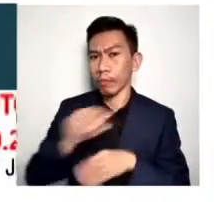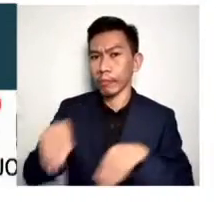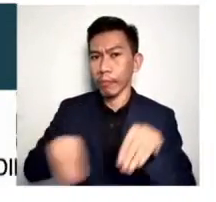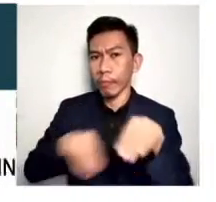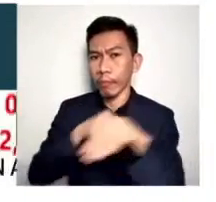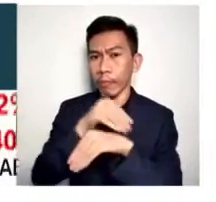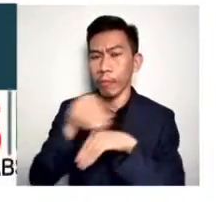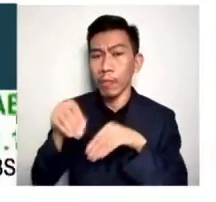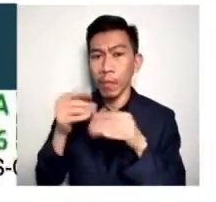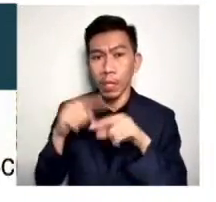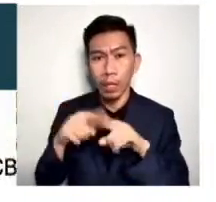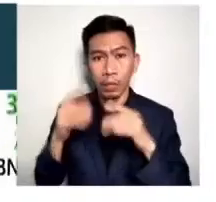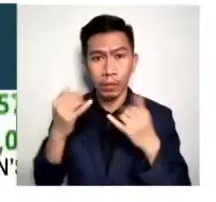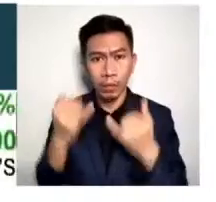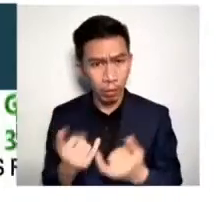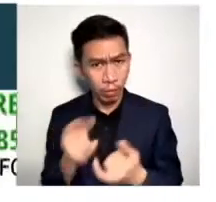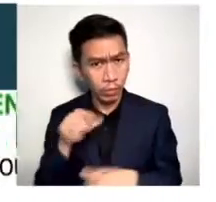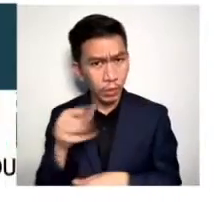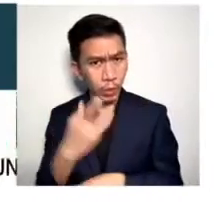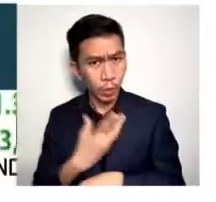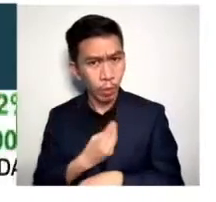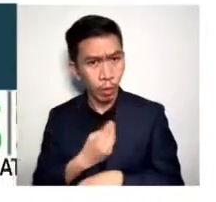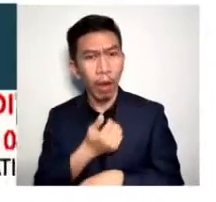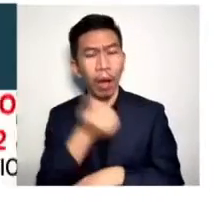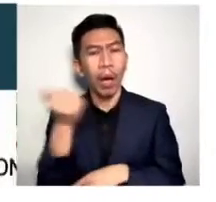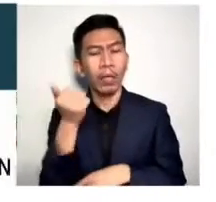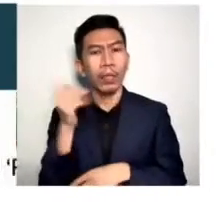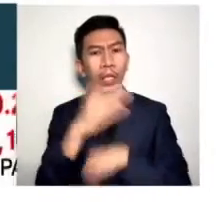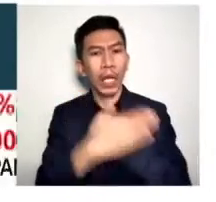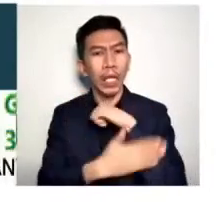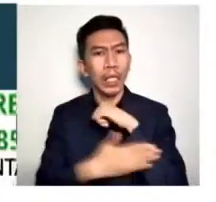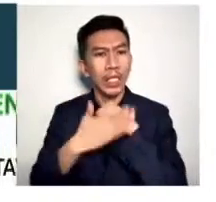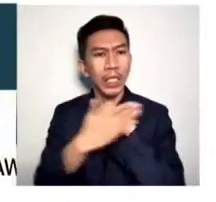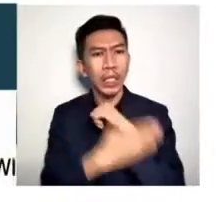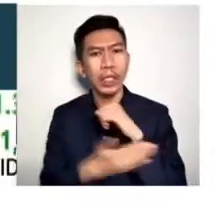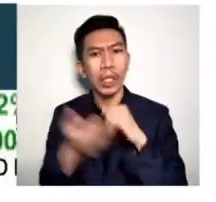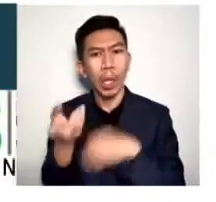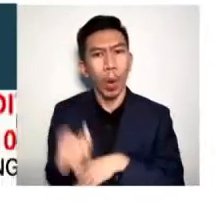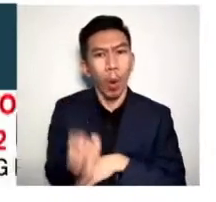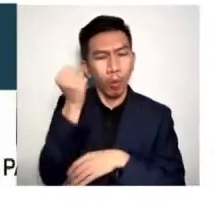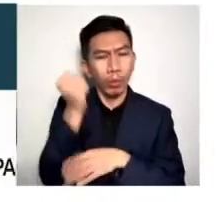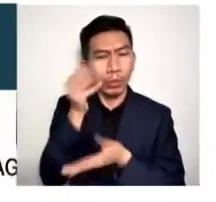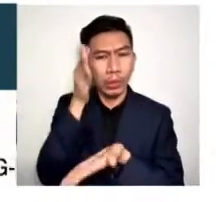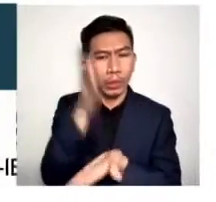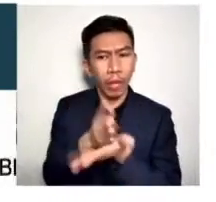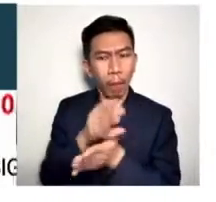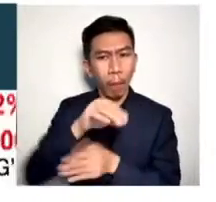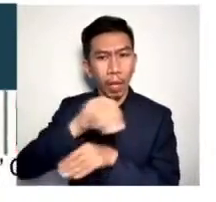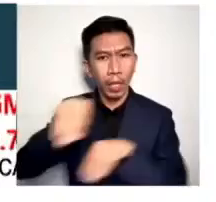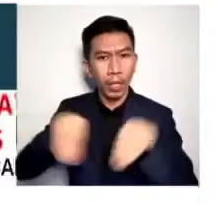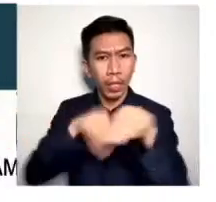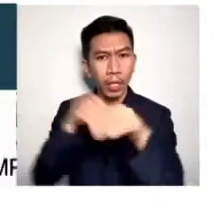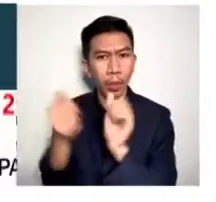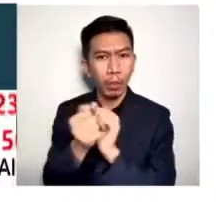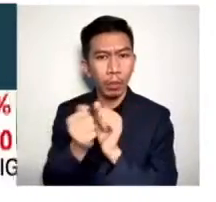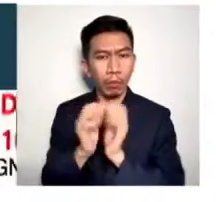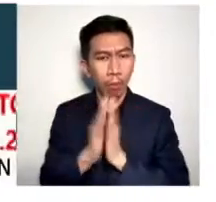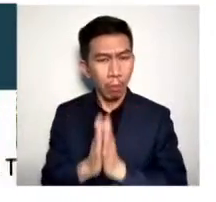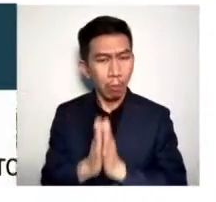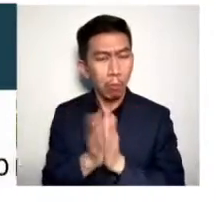as other nations suspend trade engagements with Myanmar, that this